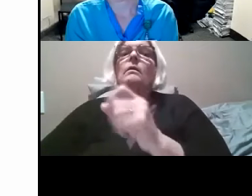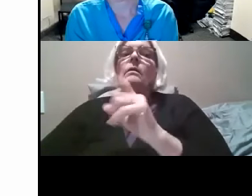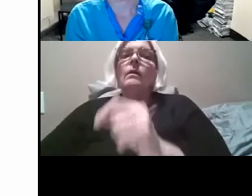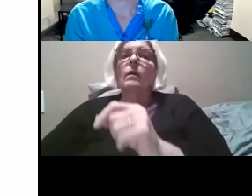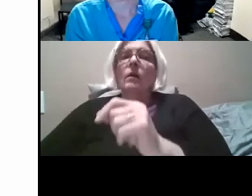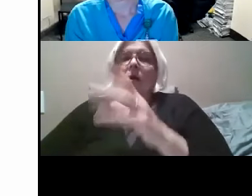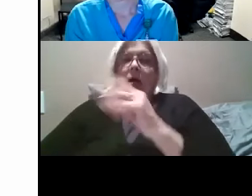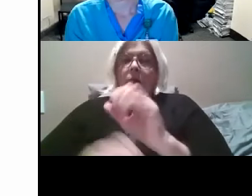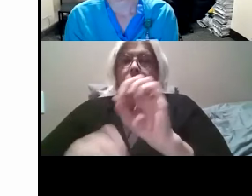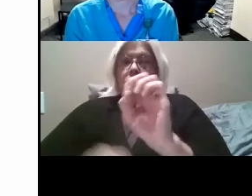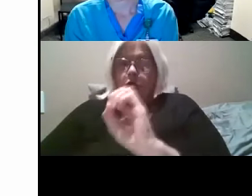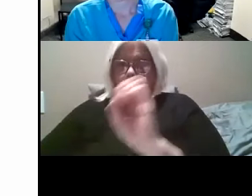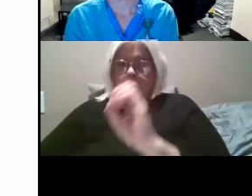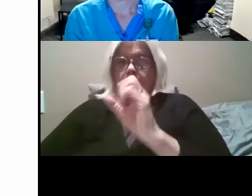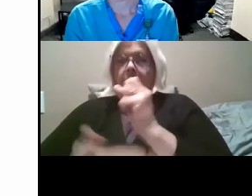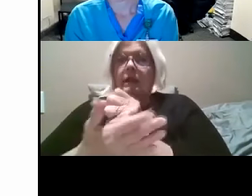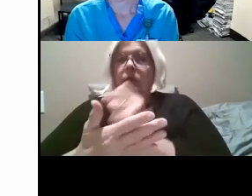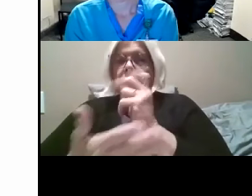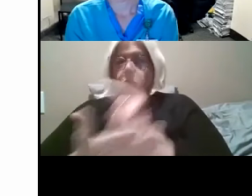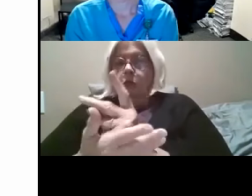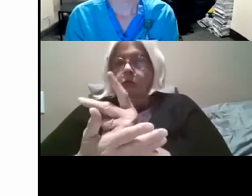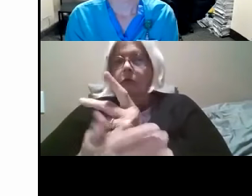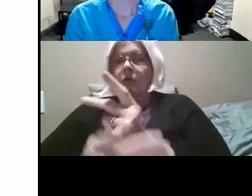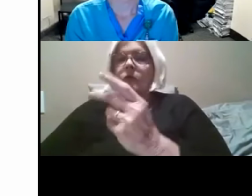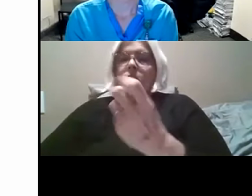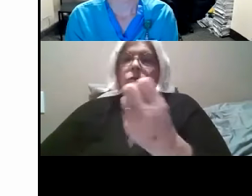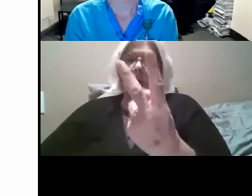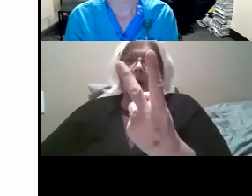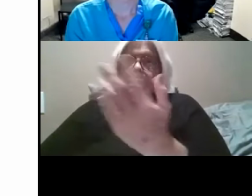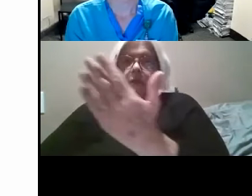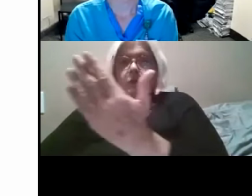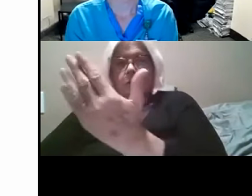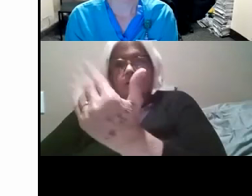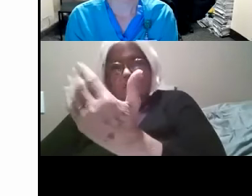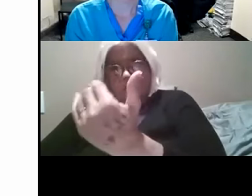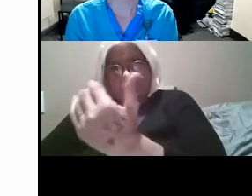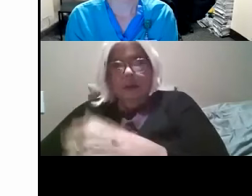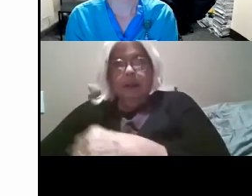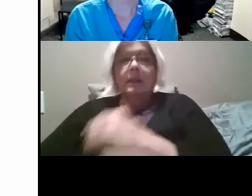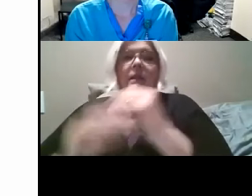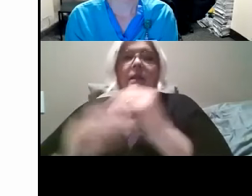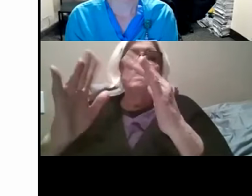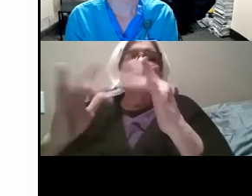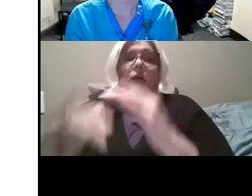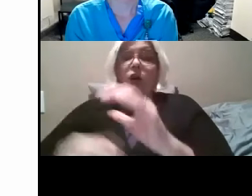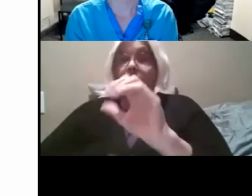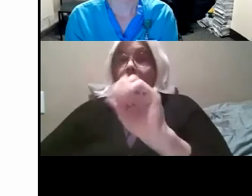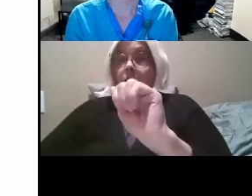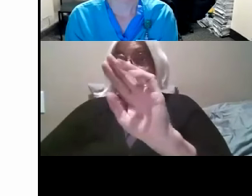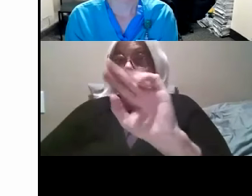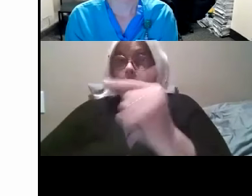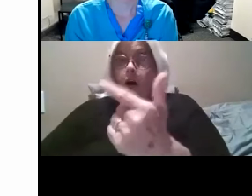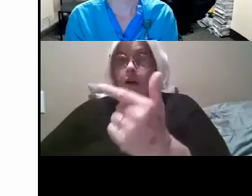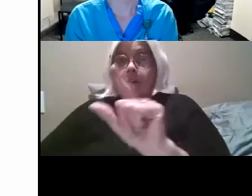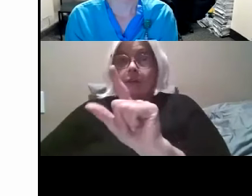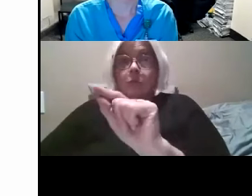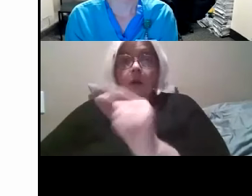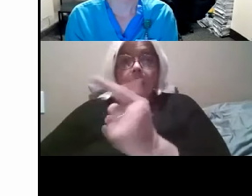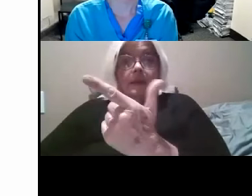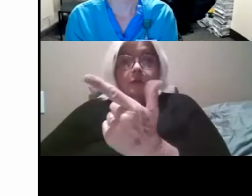it's no longer under emergency use authorization for those 12 and up. And then just recently, last week,